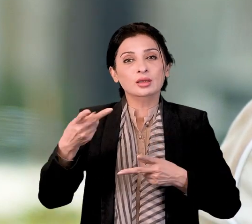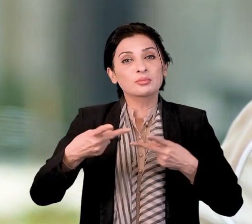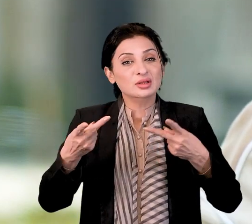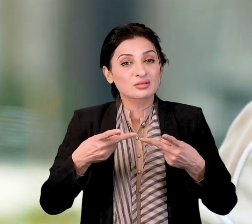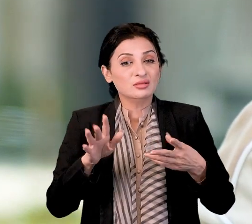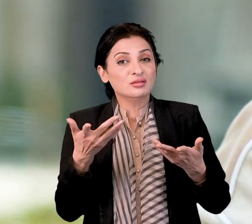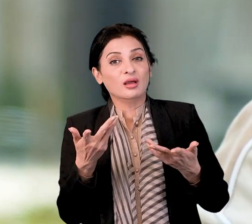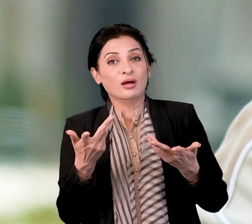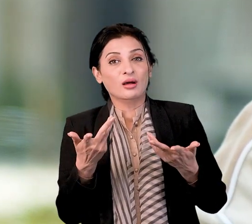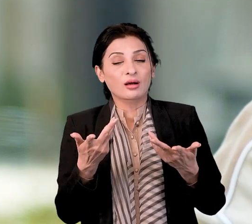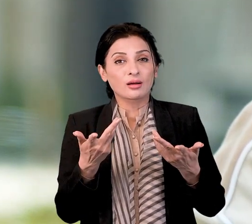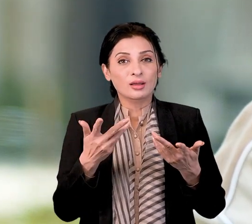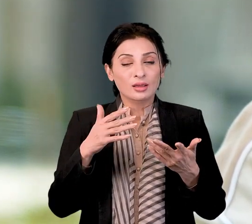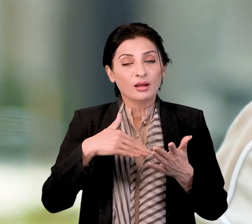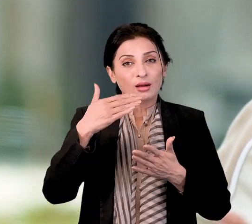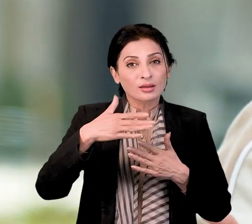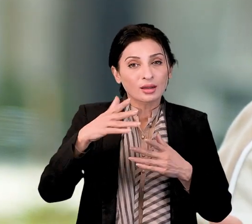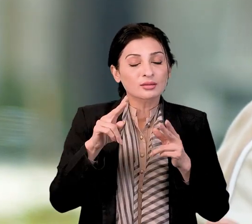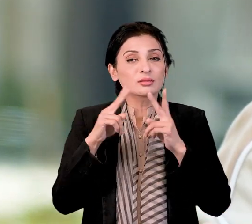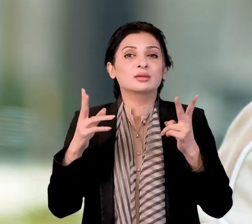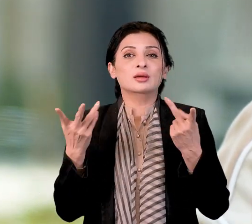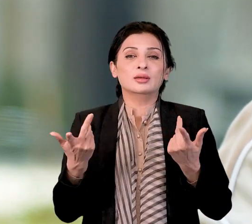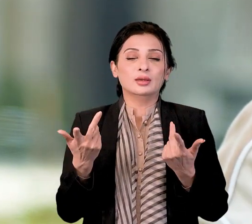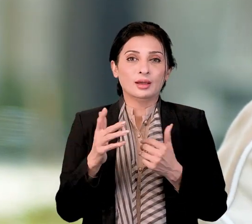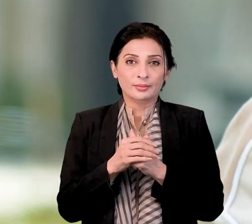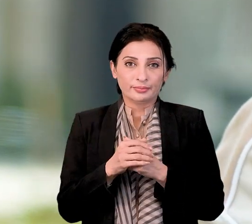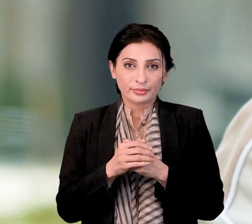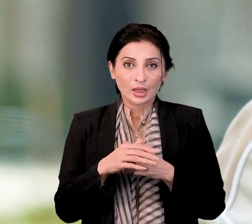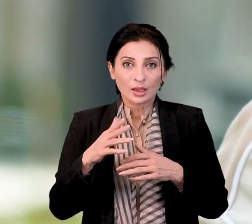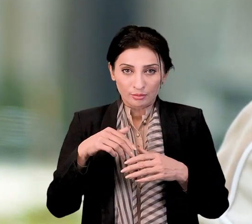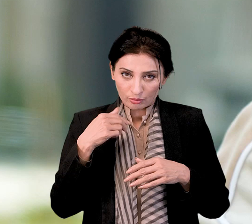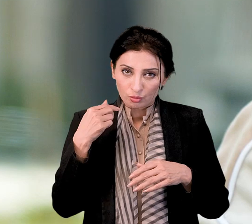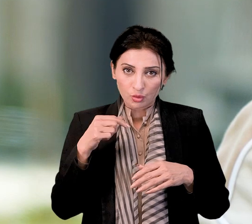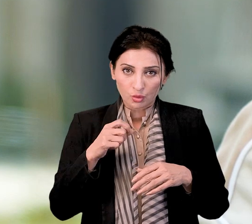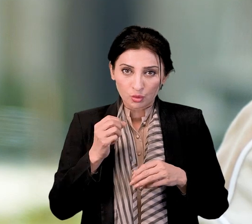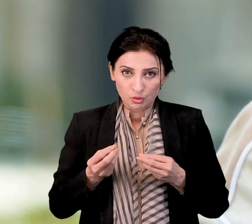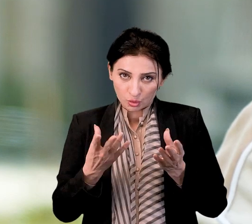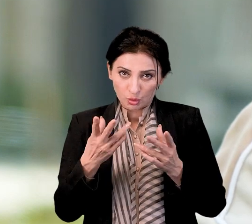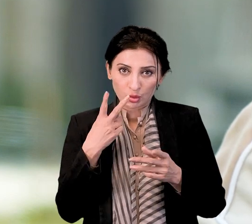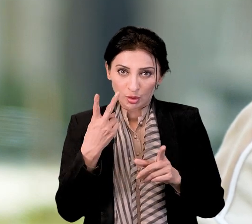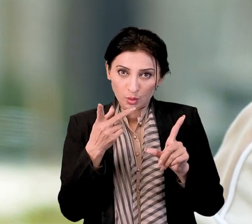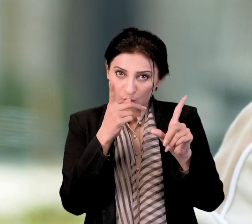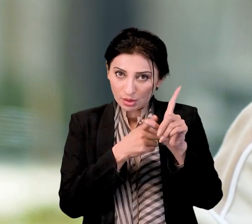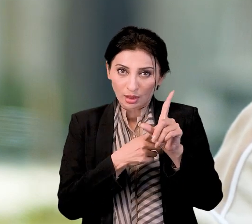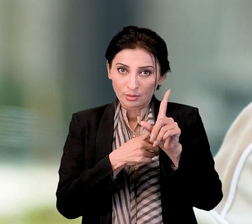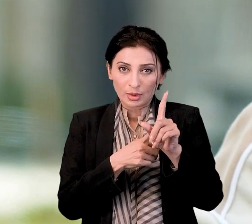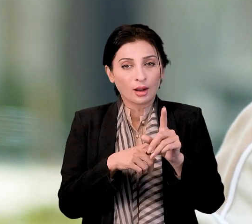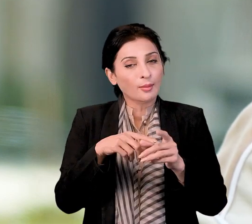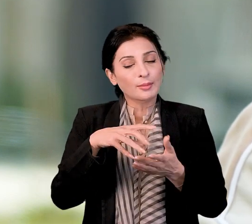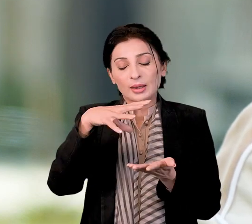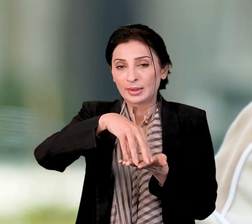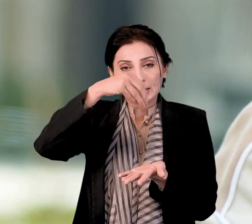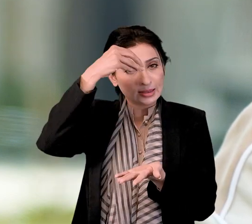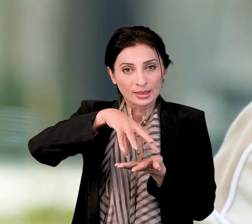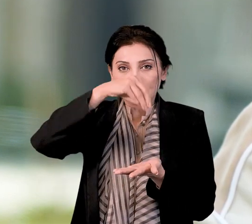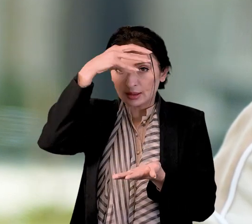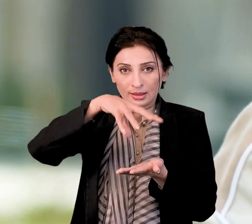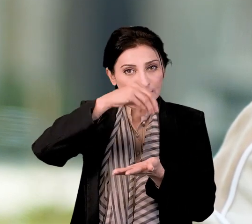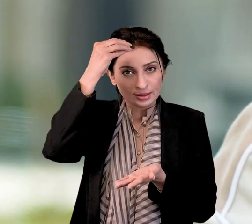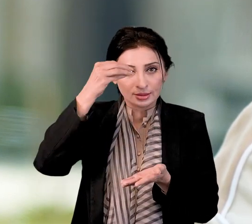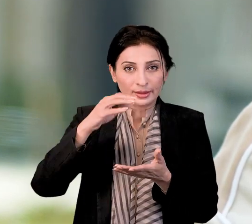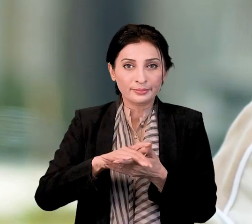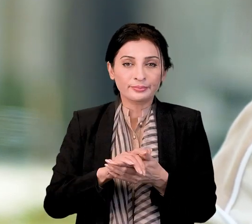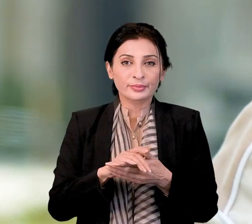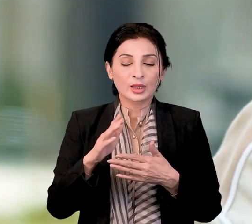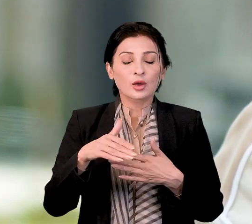food industry, where I learned so much that it's not just the food that you have to make sure is